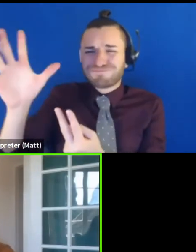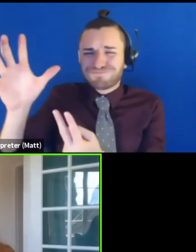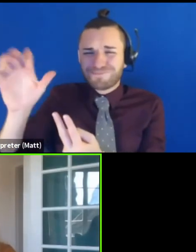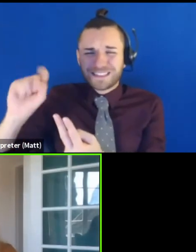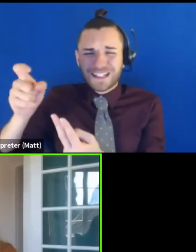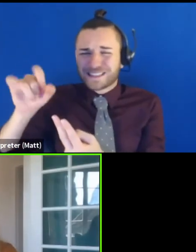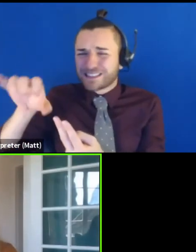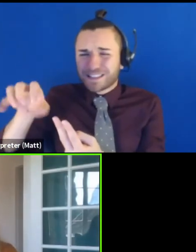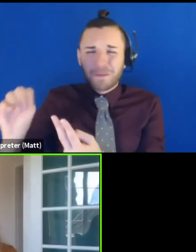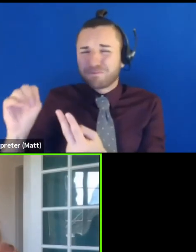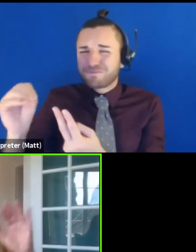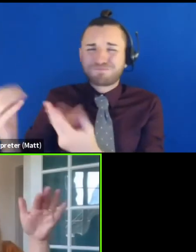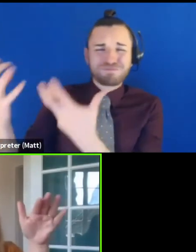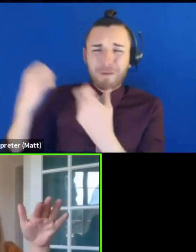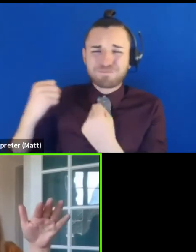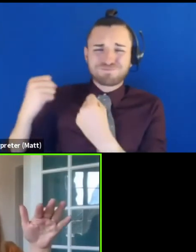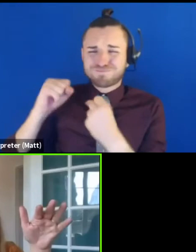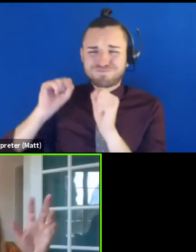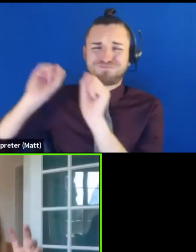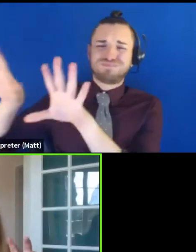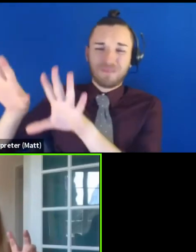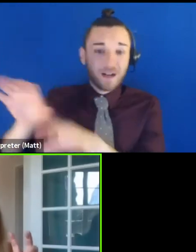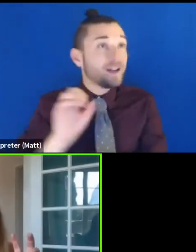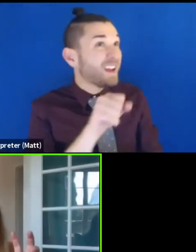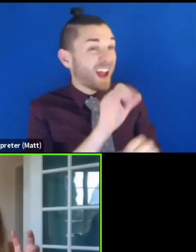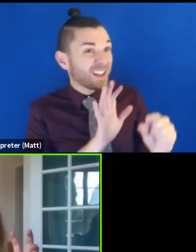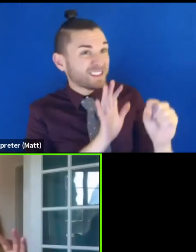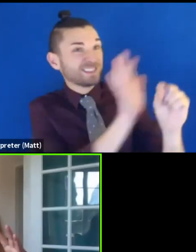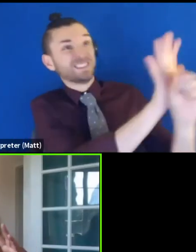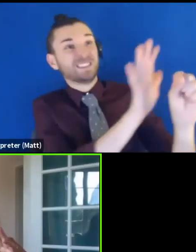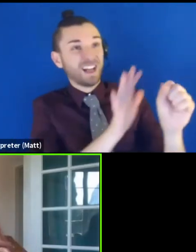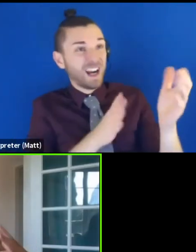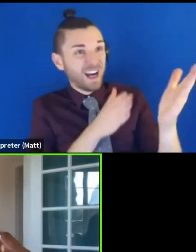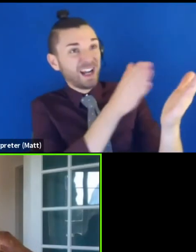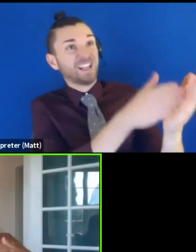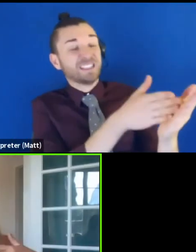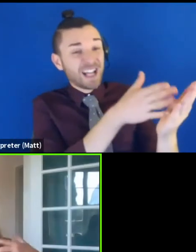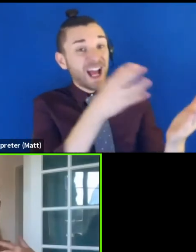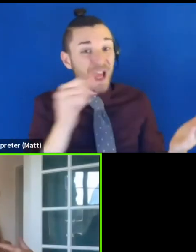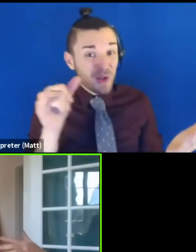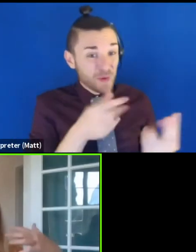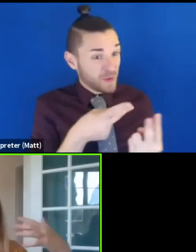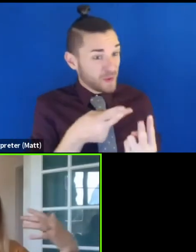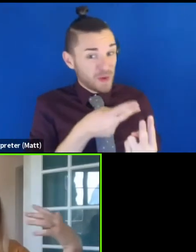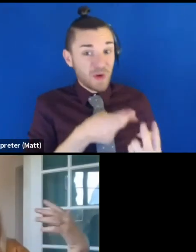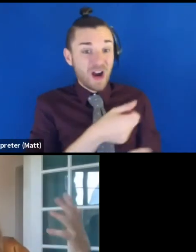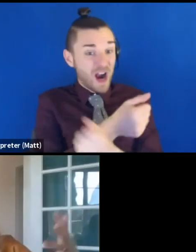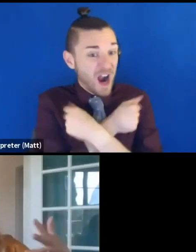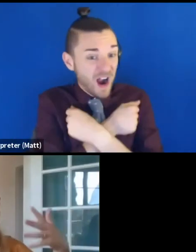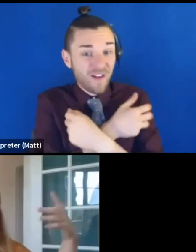Yeah, they've chosen to transcend it in a way. And they've also chosen to both love and transcend